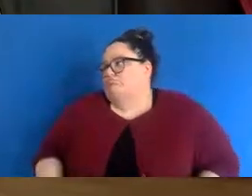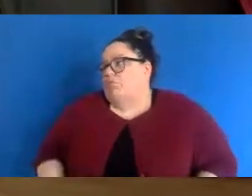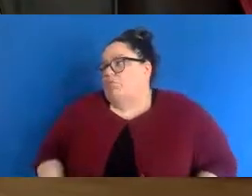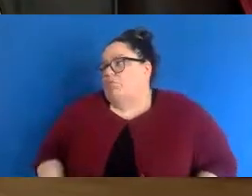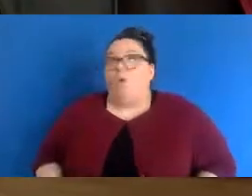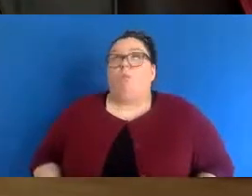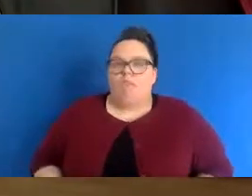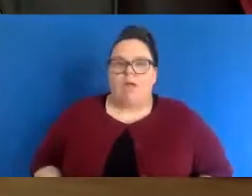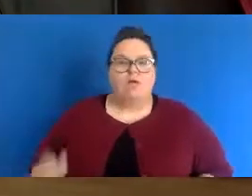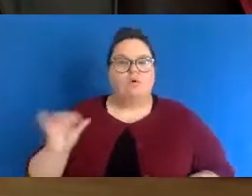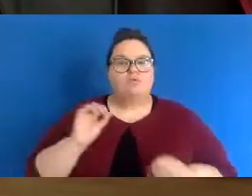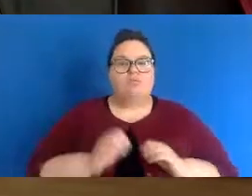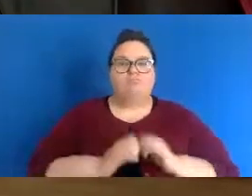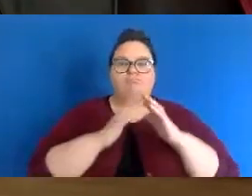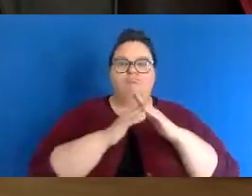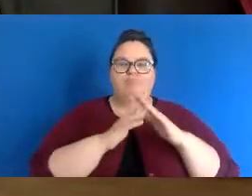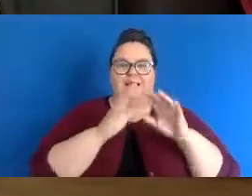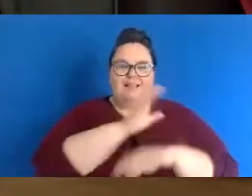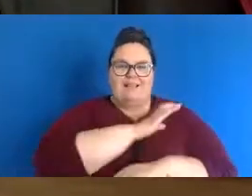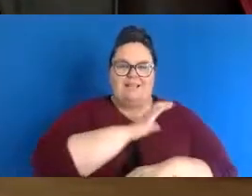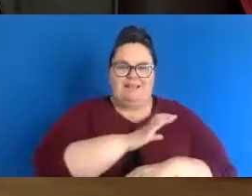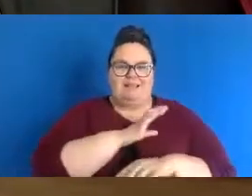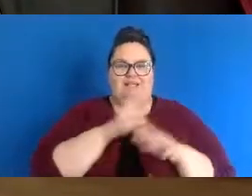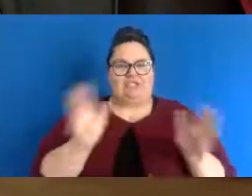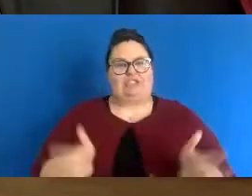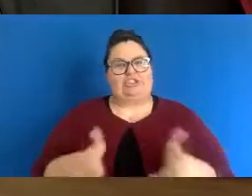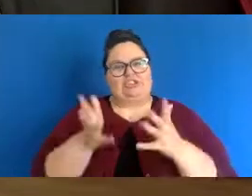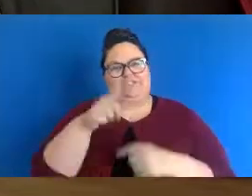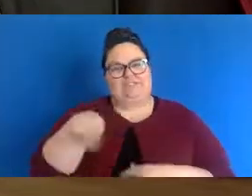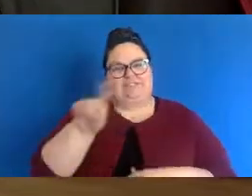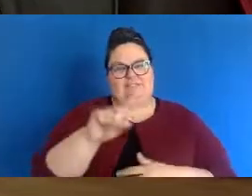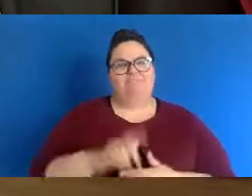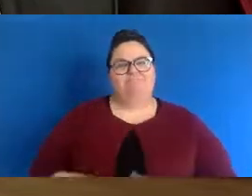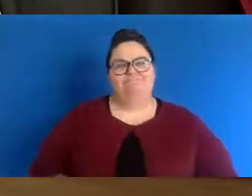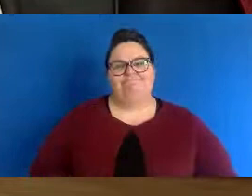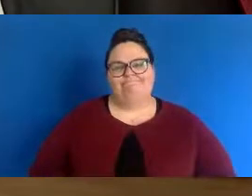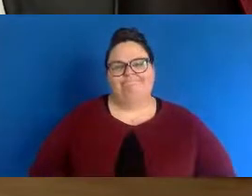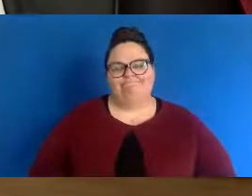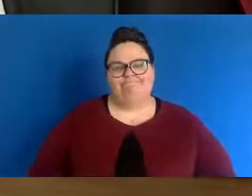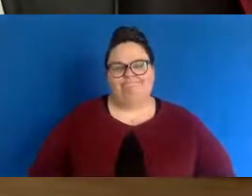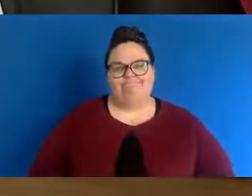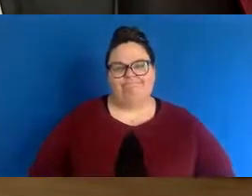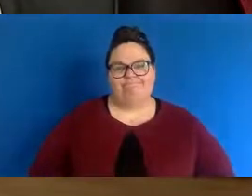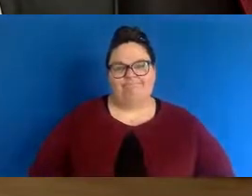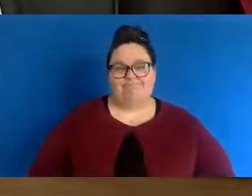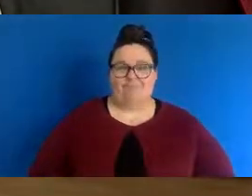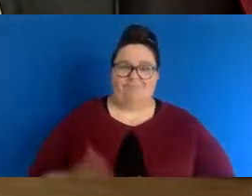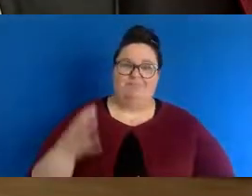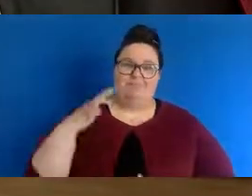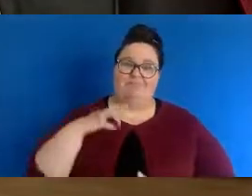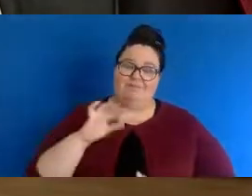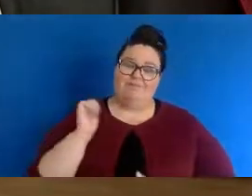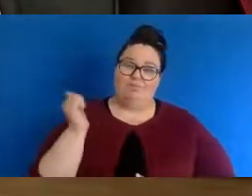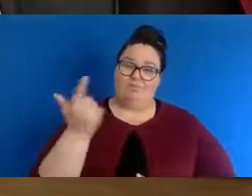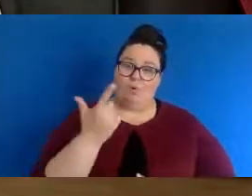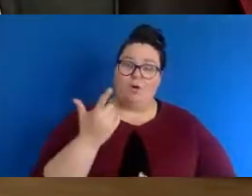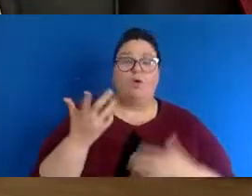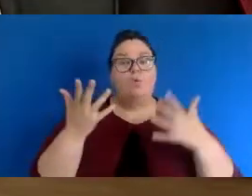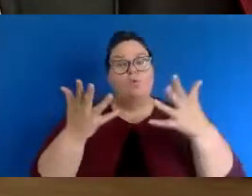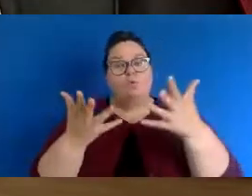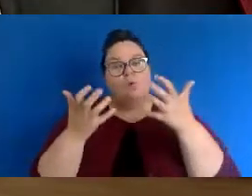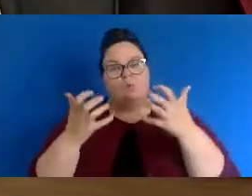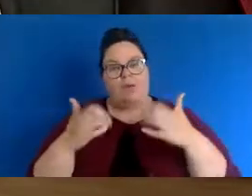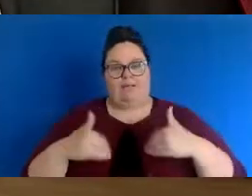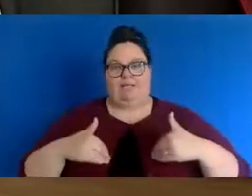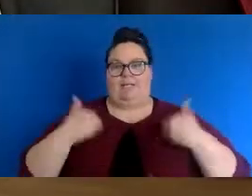pop-up clinics. Again, if you can encourage people to go to any of those clinics, that would be helpful. We do want to get as many young